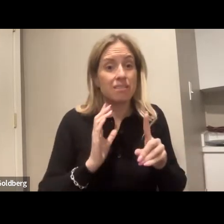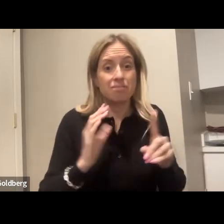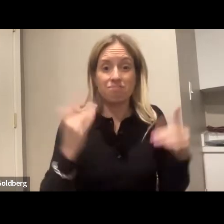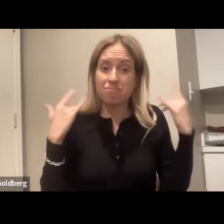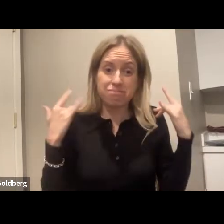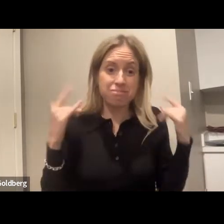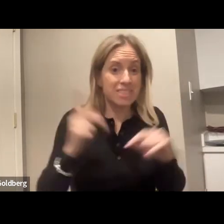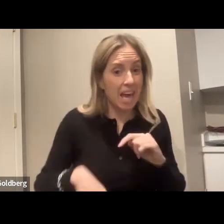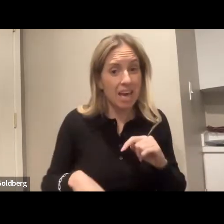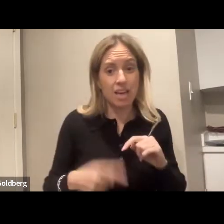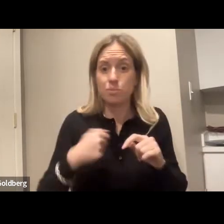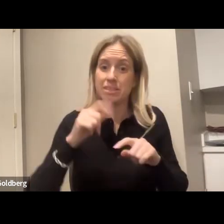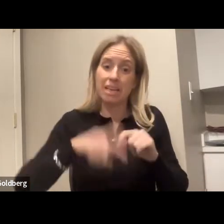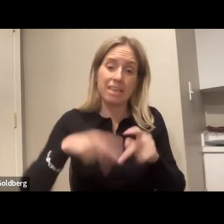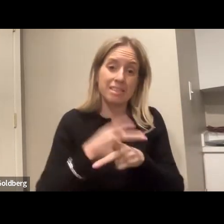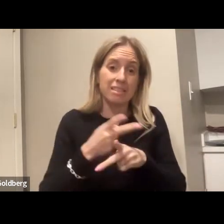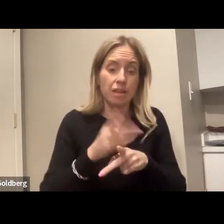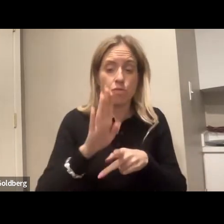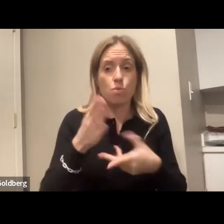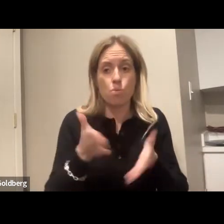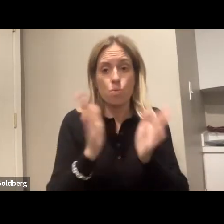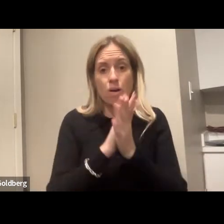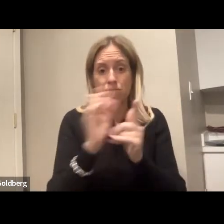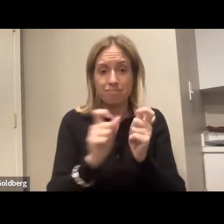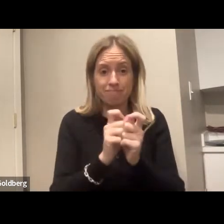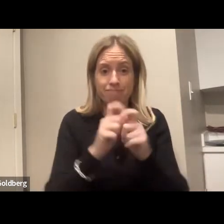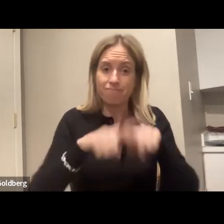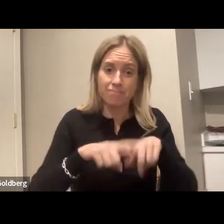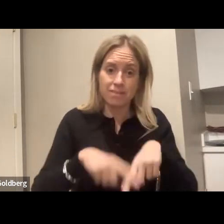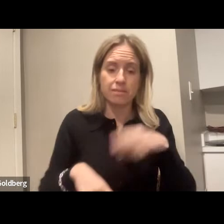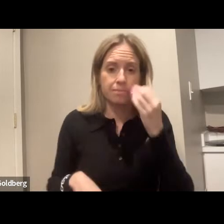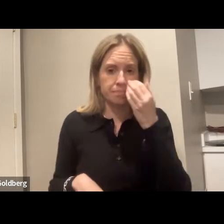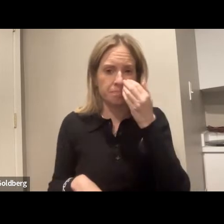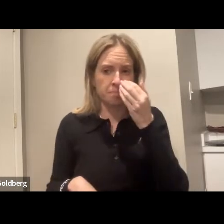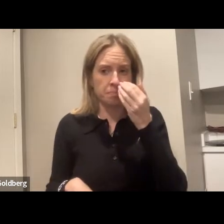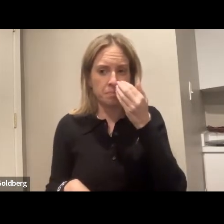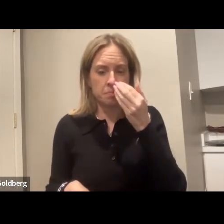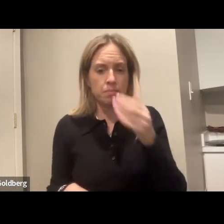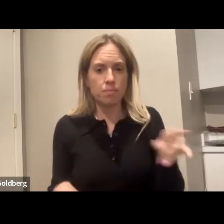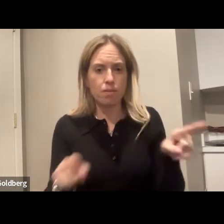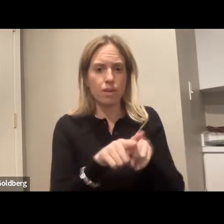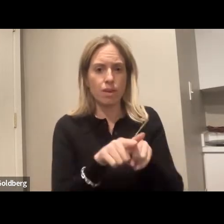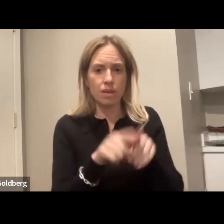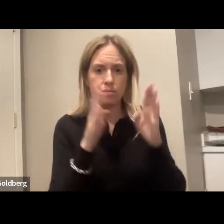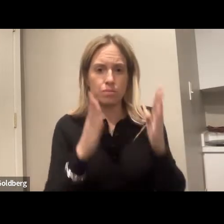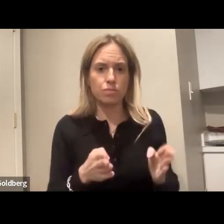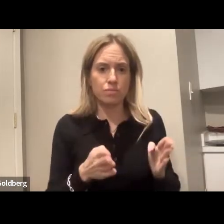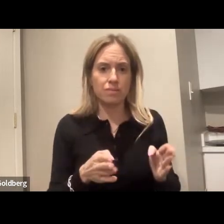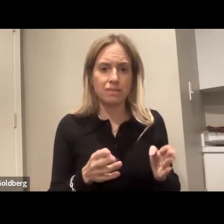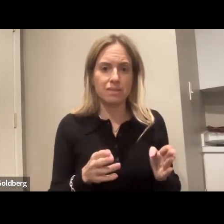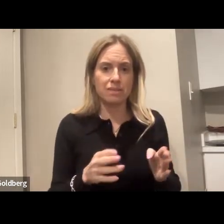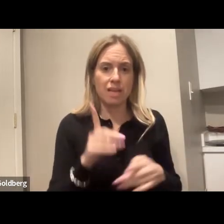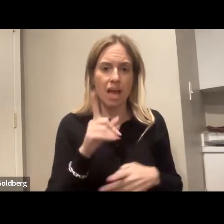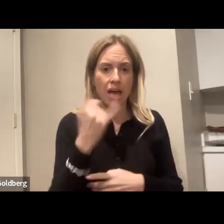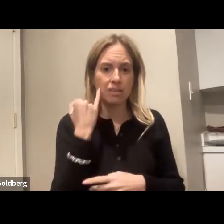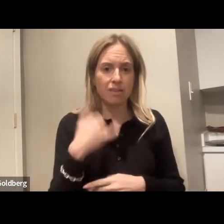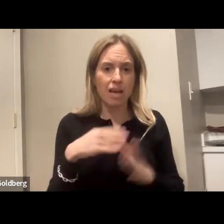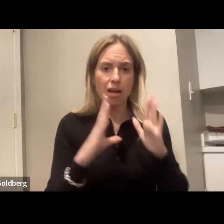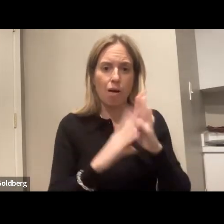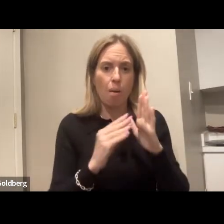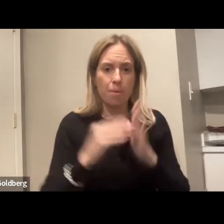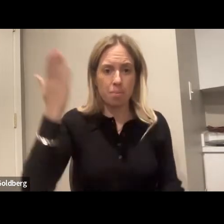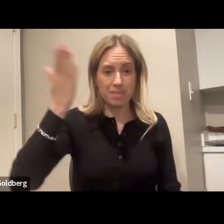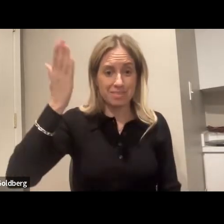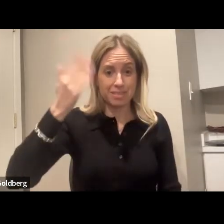out to take care of that request. Thank you. The same resident had asked if we could get a copy of the presentation. I'm sure